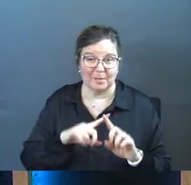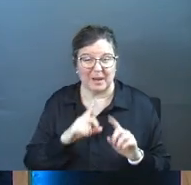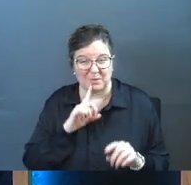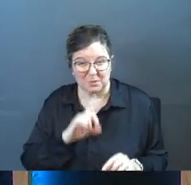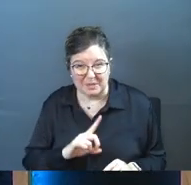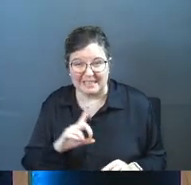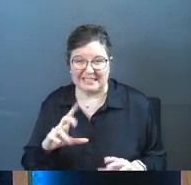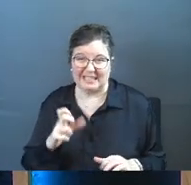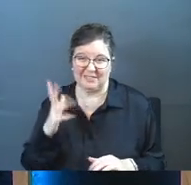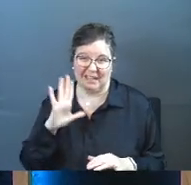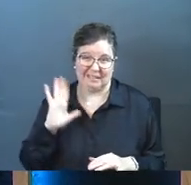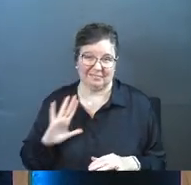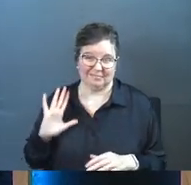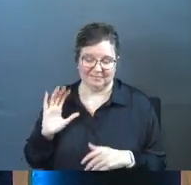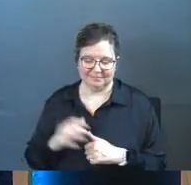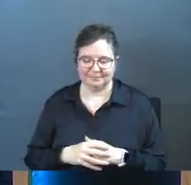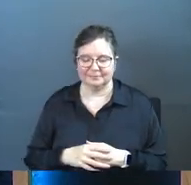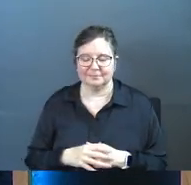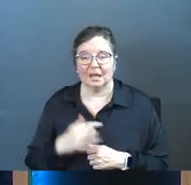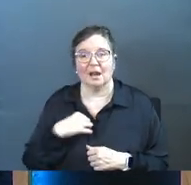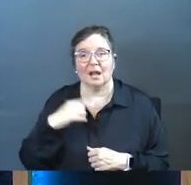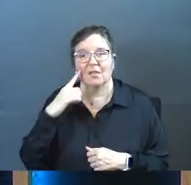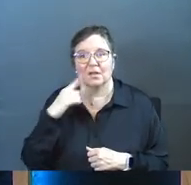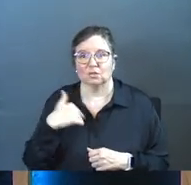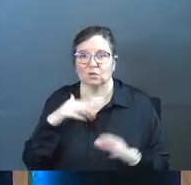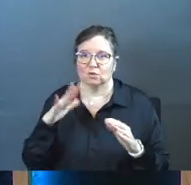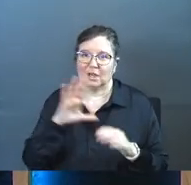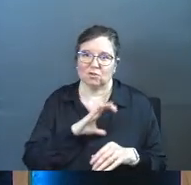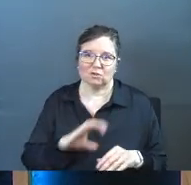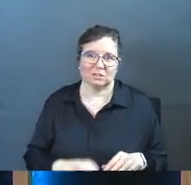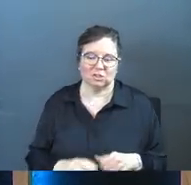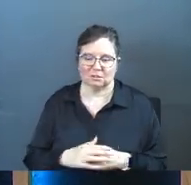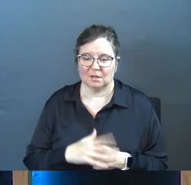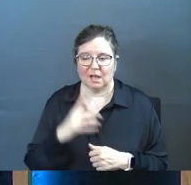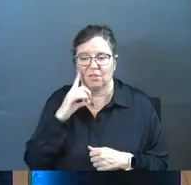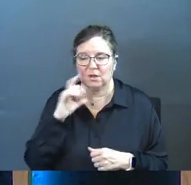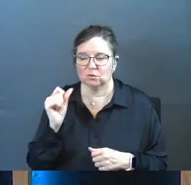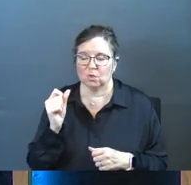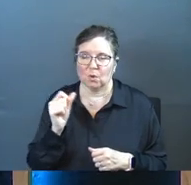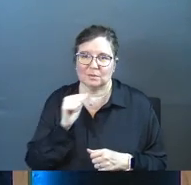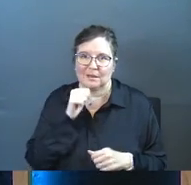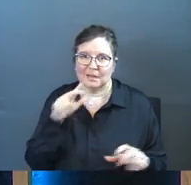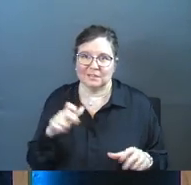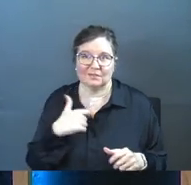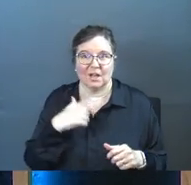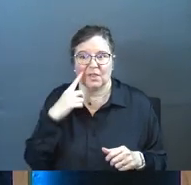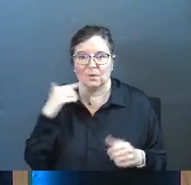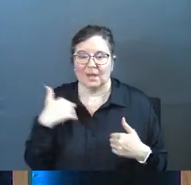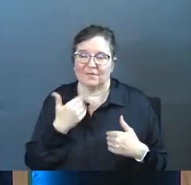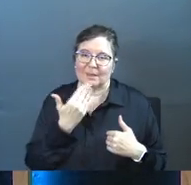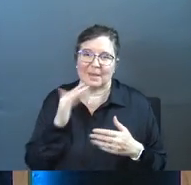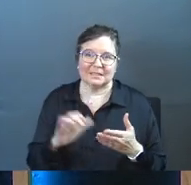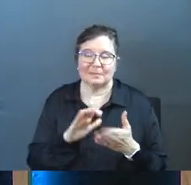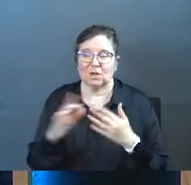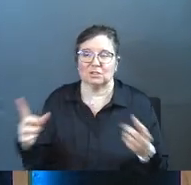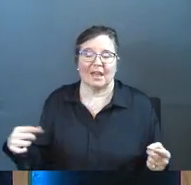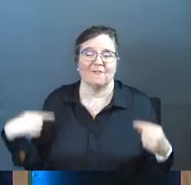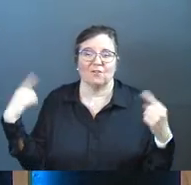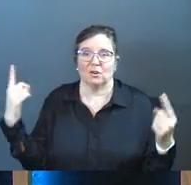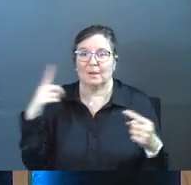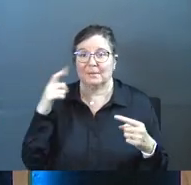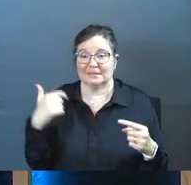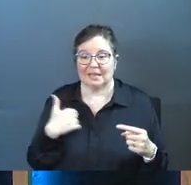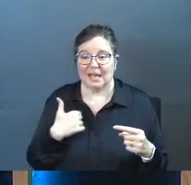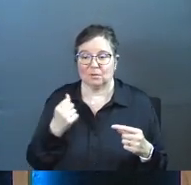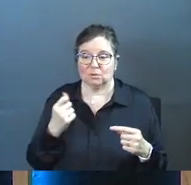I was really a selfish guy. And I thought I was such a great Christian. I thought I was so unselfish. I thought I was going to have the best marriage ever